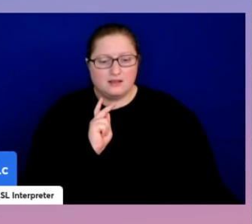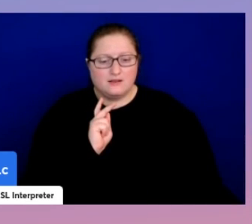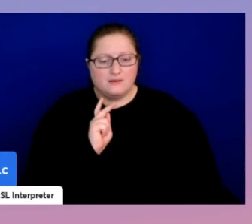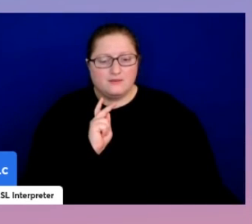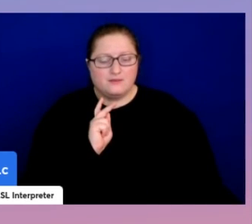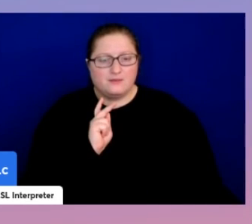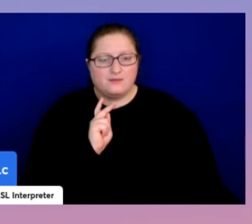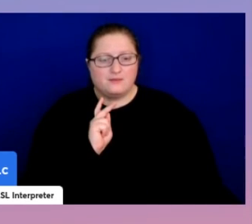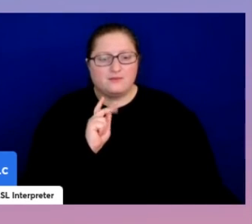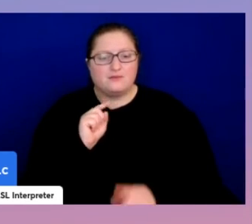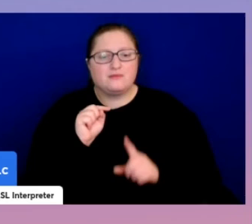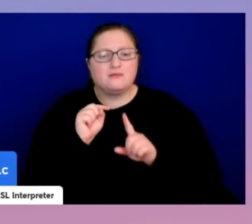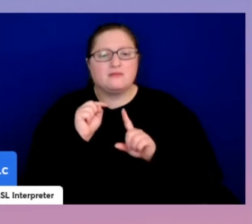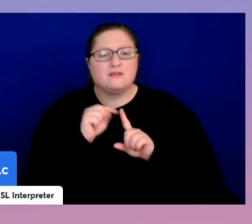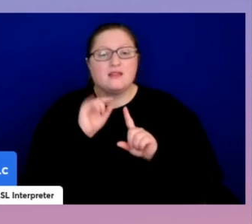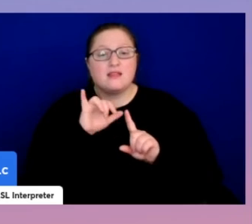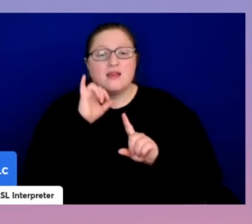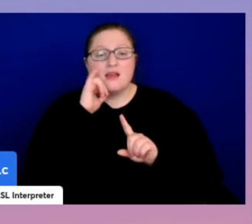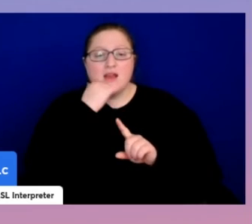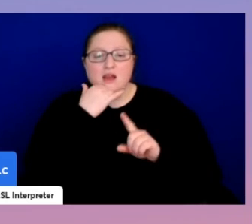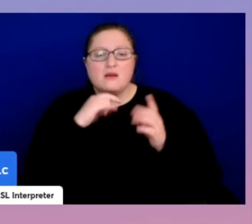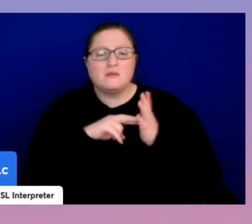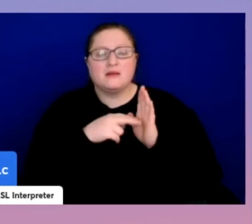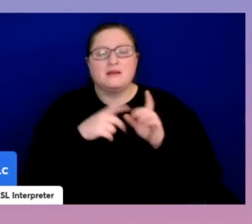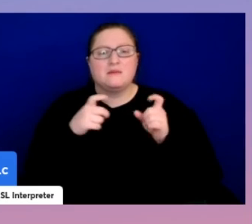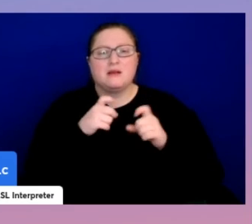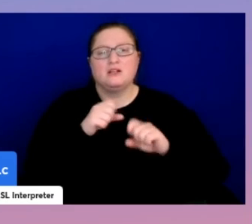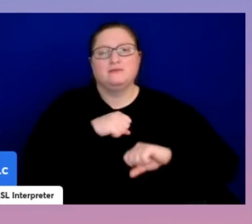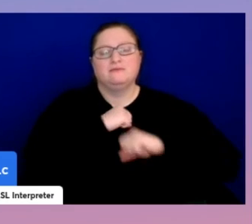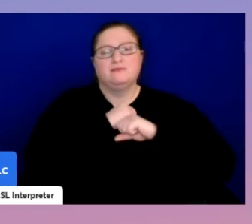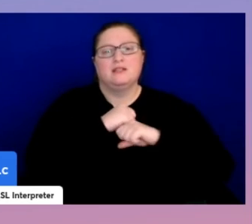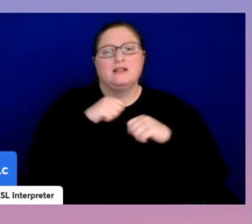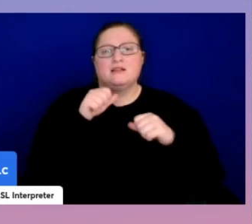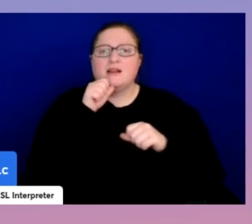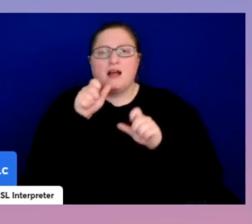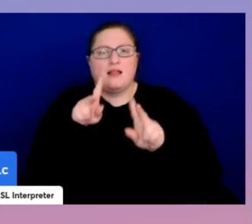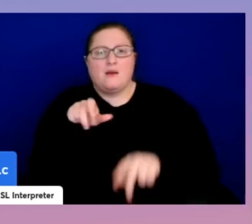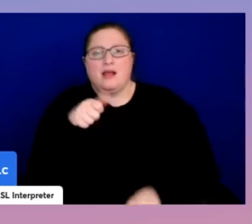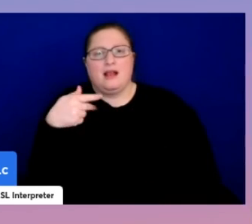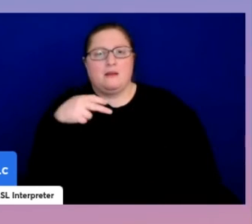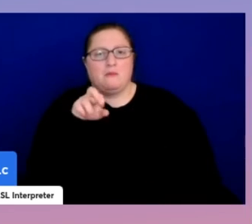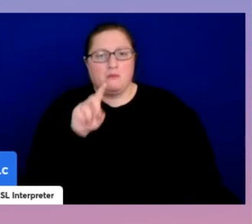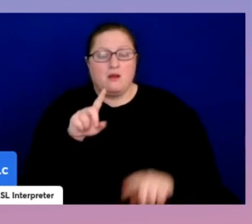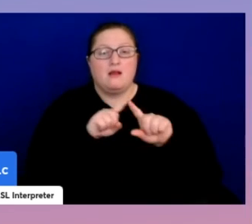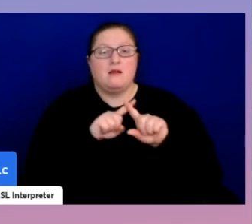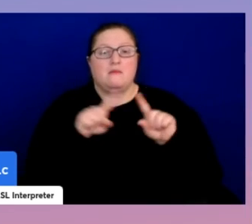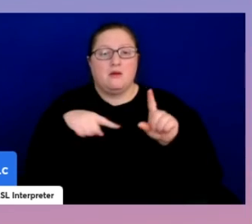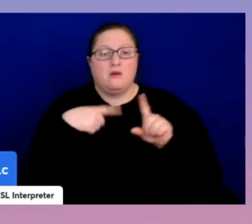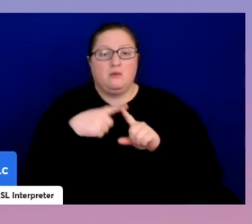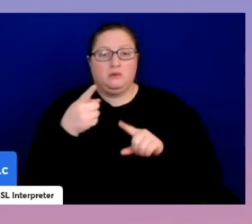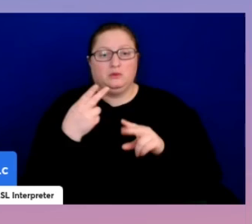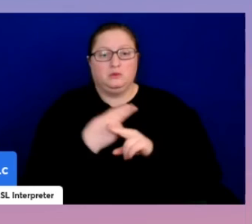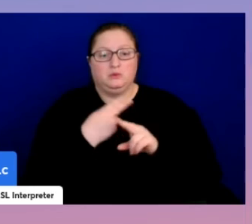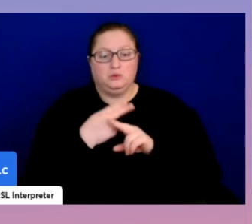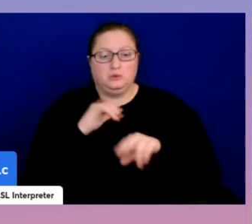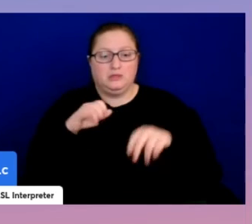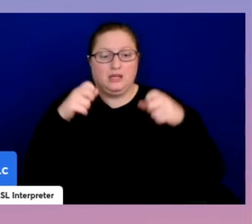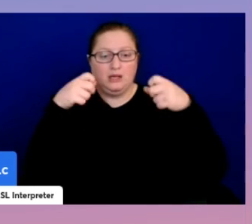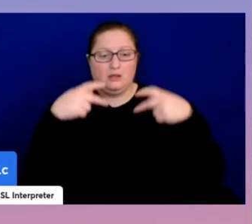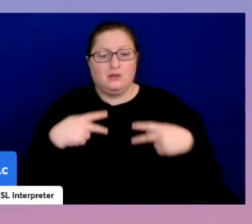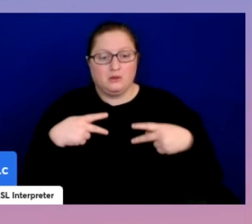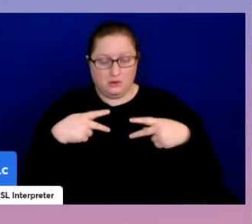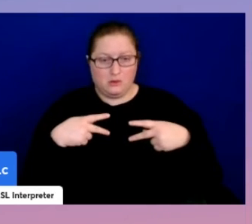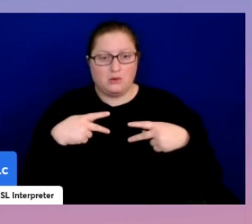that the MongoDB secure way to not allow any port, but when you use the code space, you will see